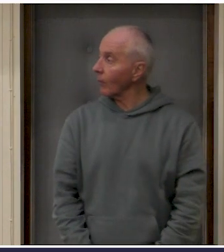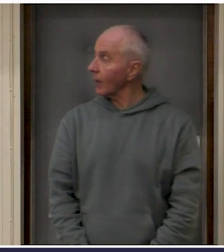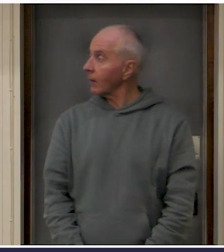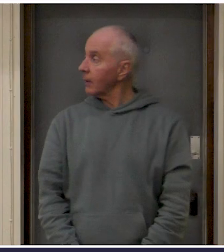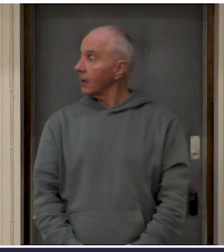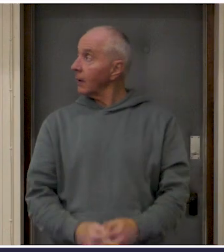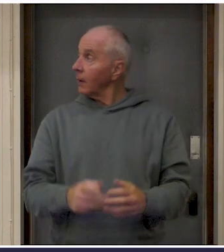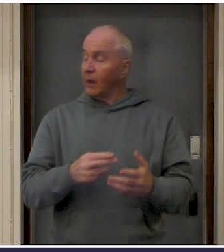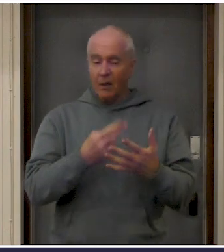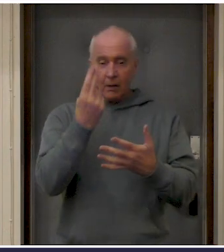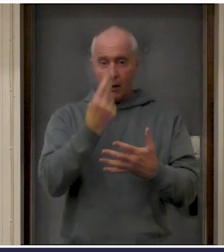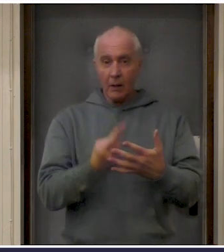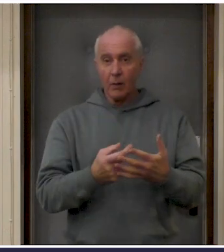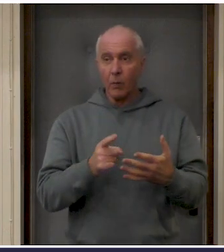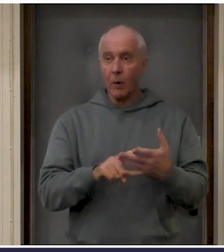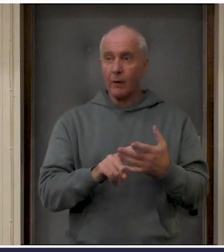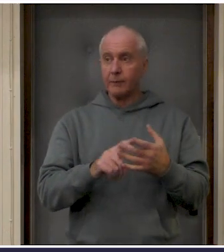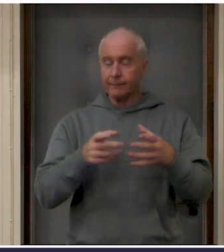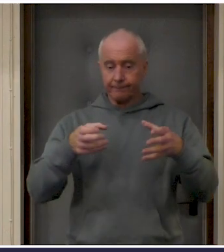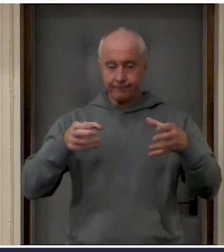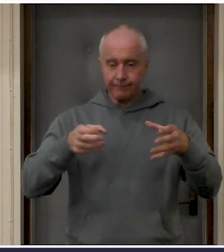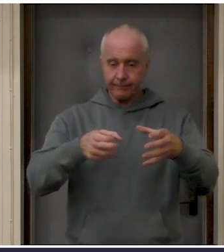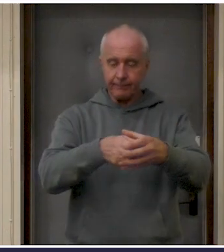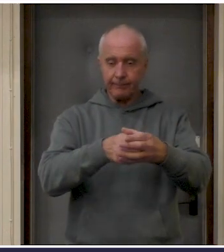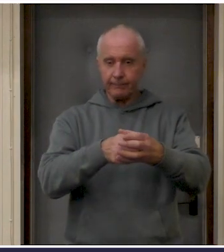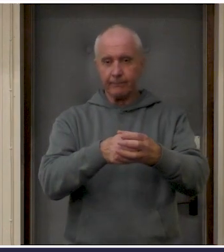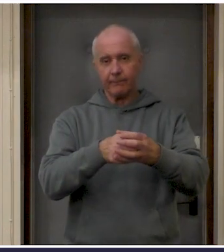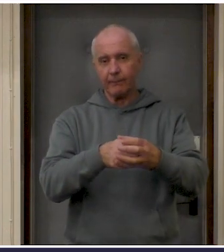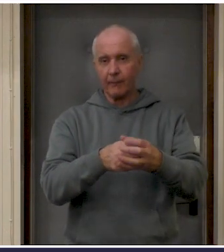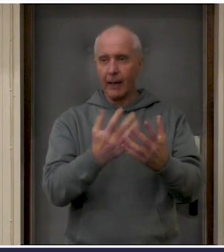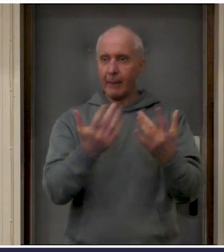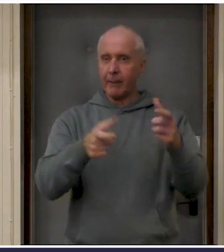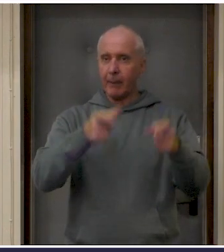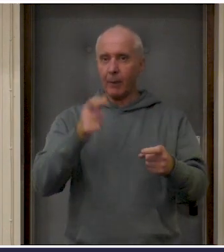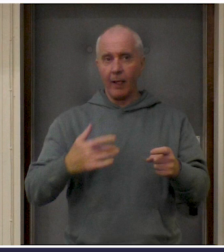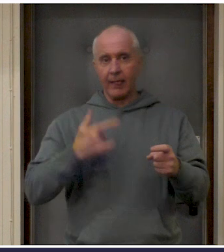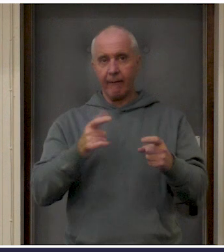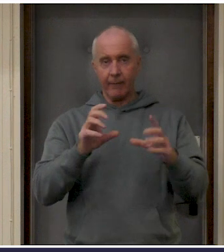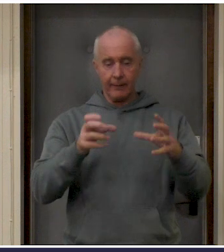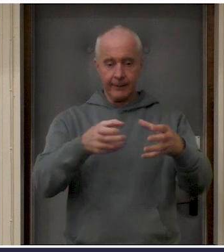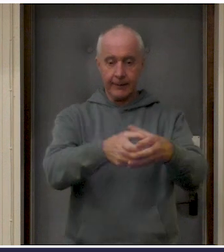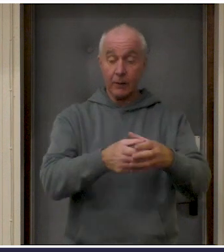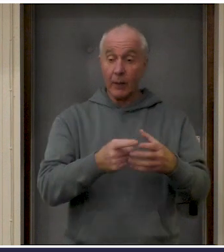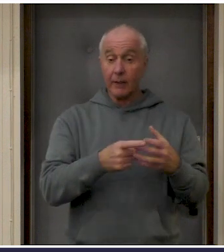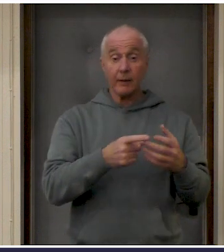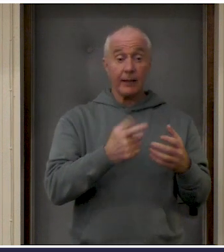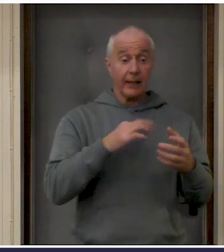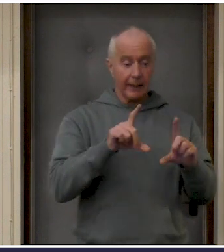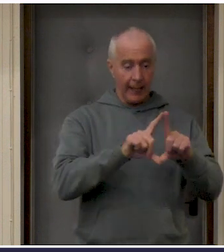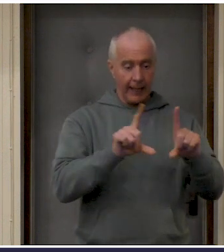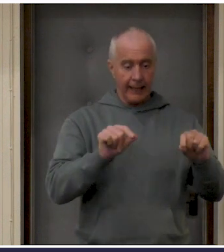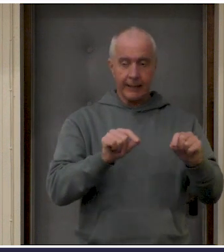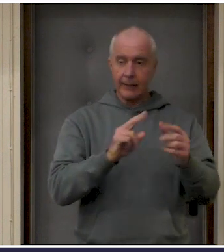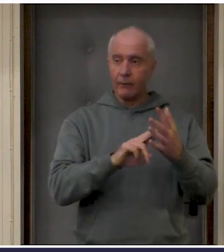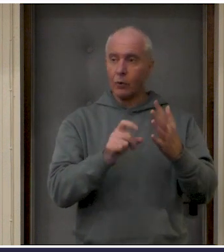the picture there is a population density criteria map. And so when you try and get a nuclear site license, you go